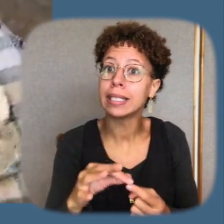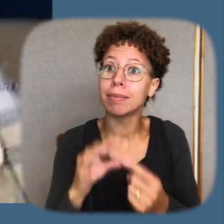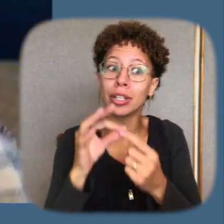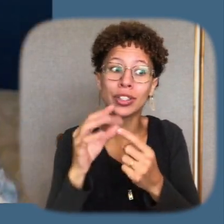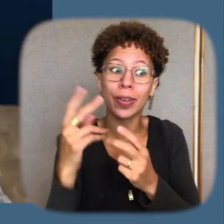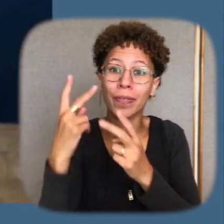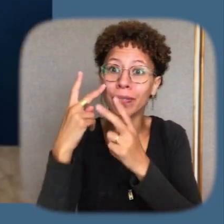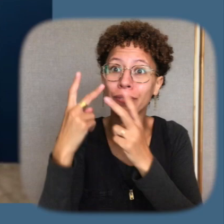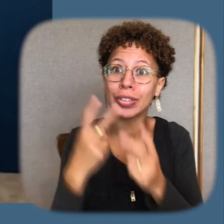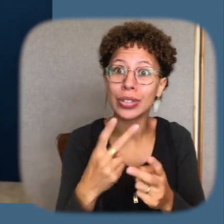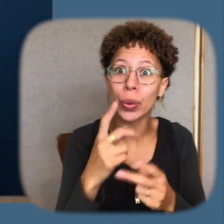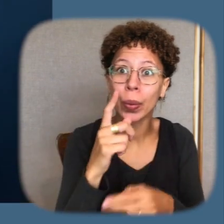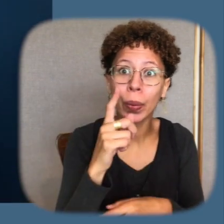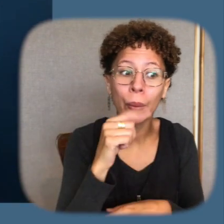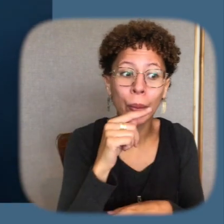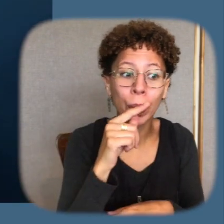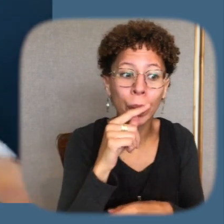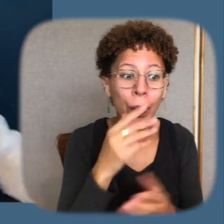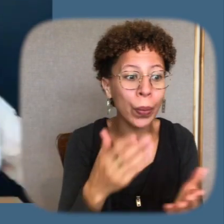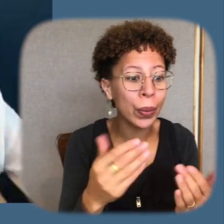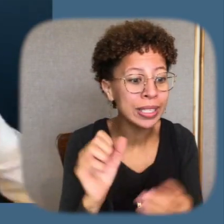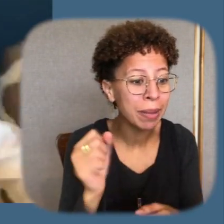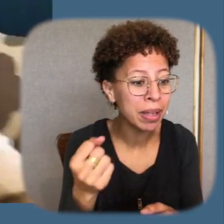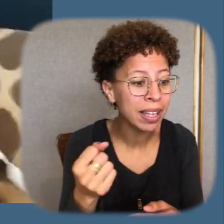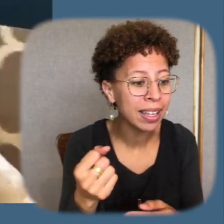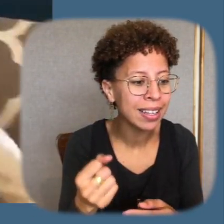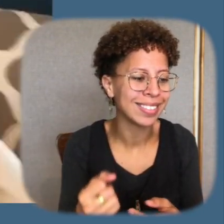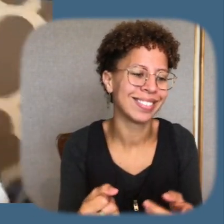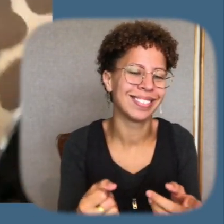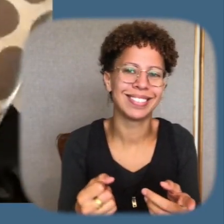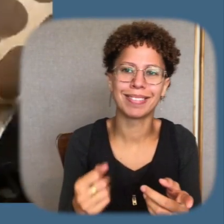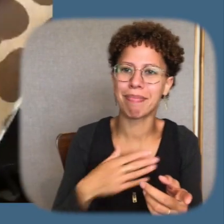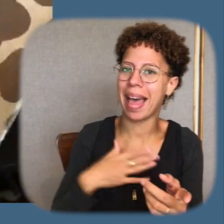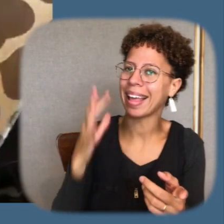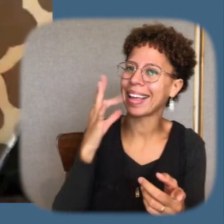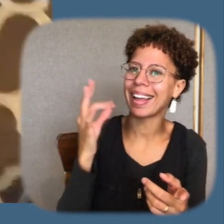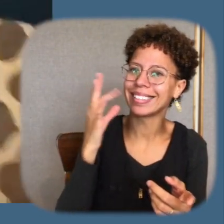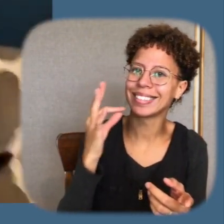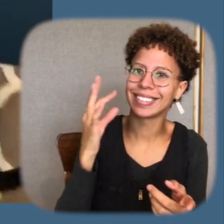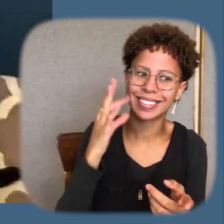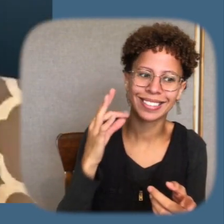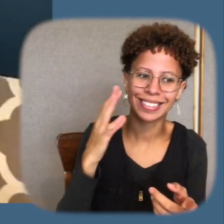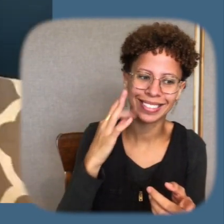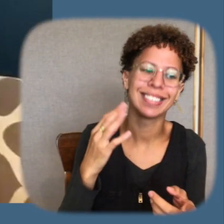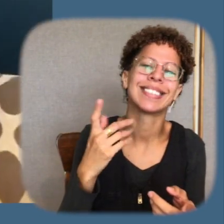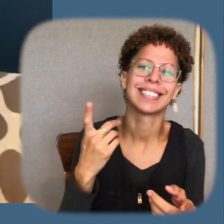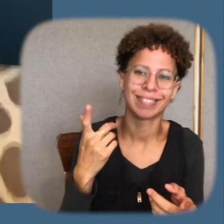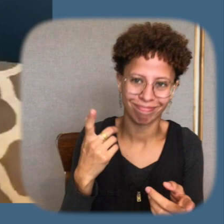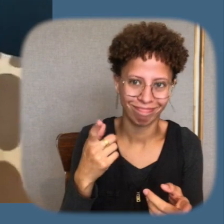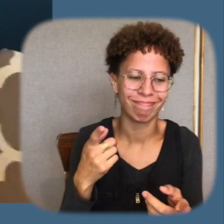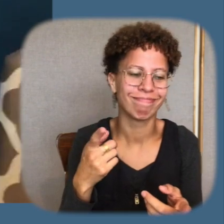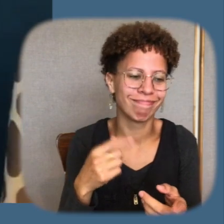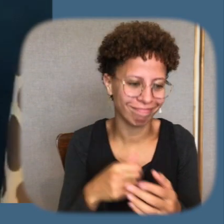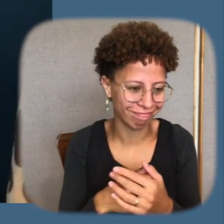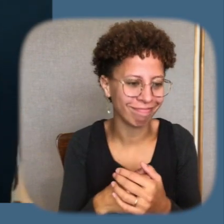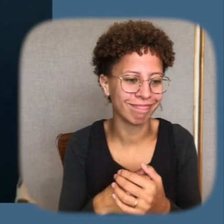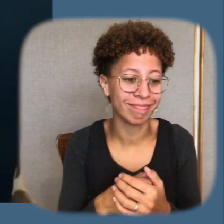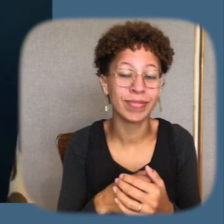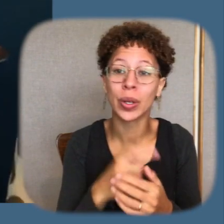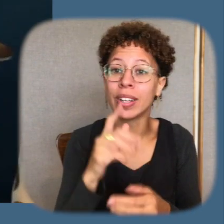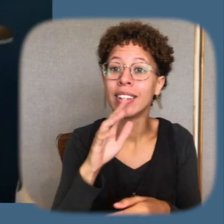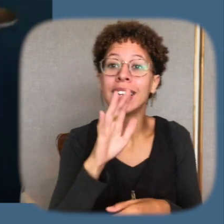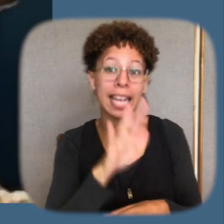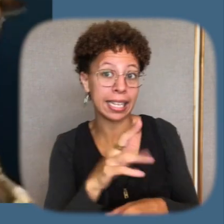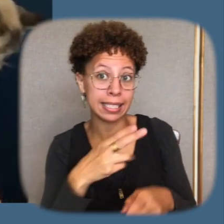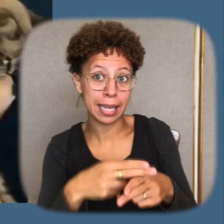here today. Simon, who's our special visitor? It's our cat. Yeah, he came to say hi. So let's put, his